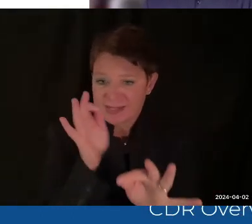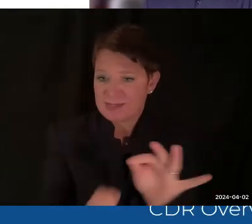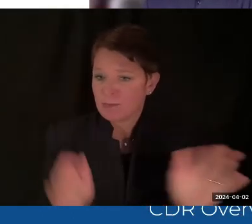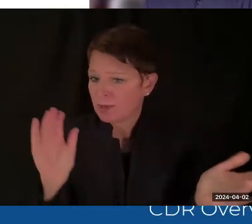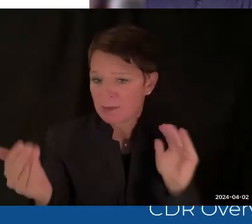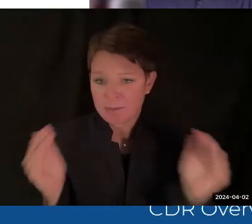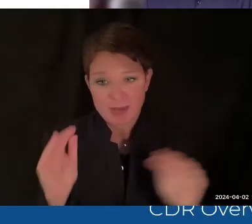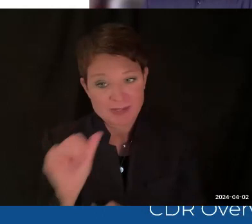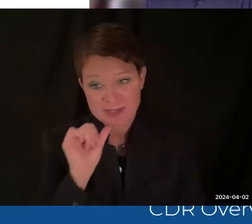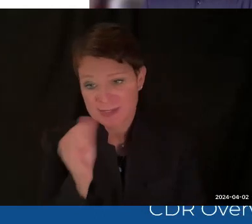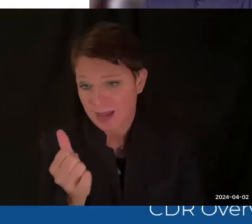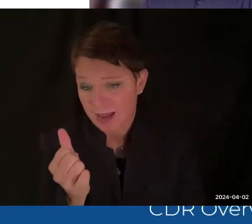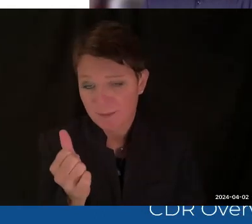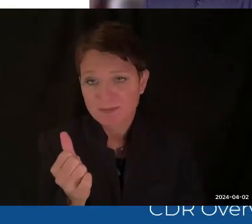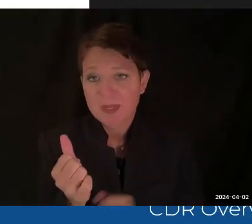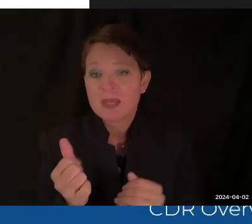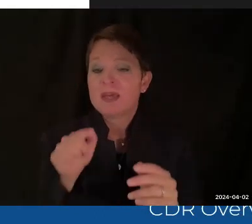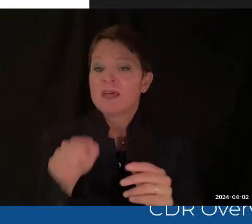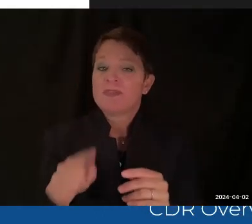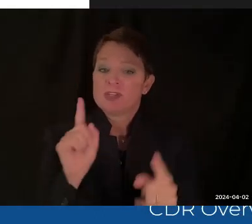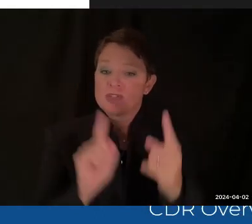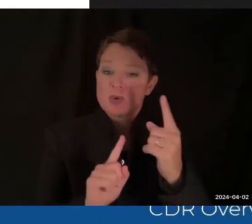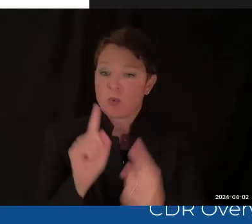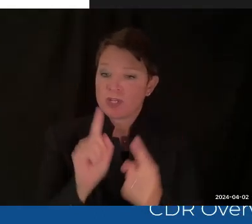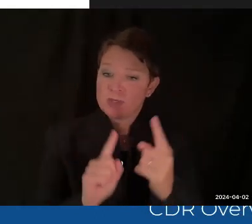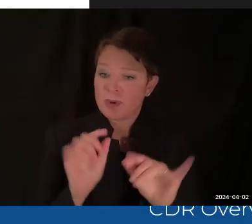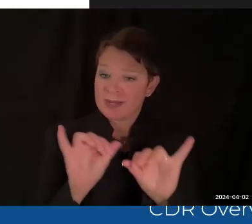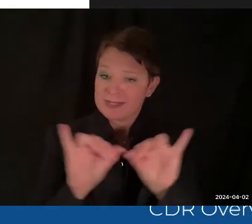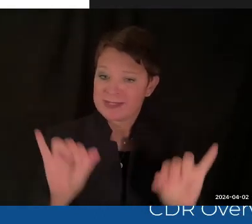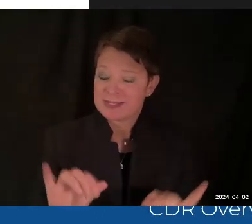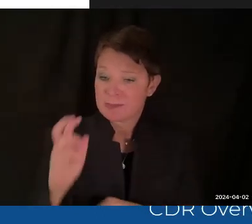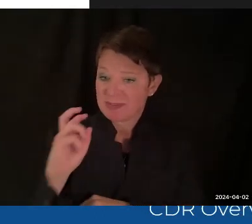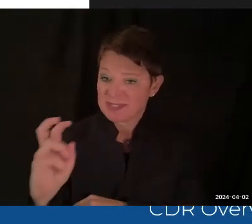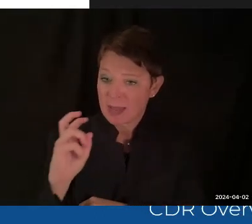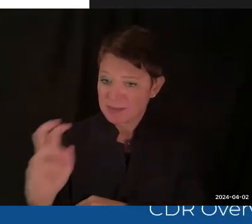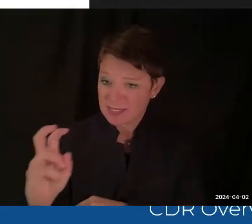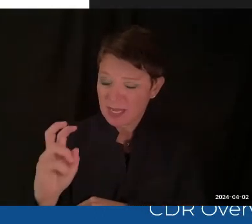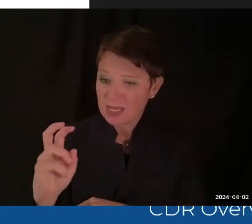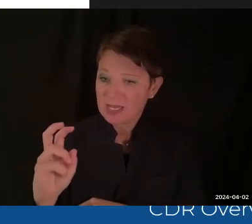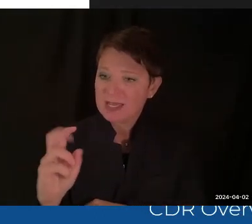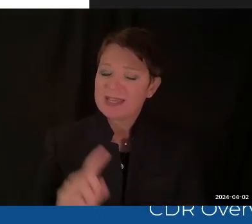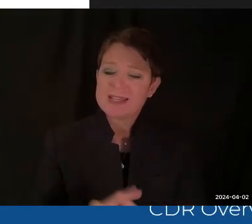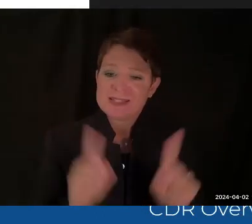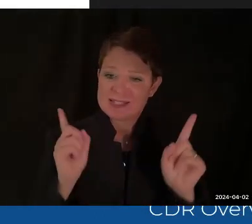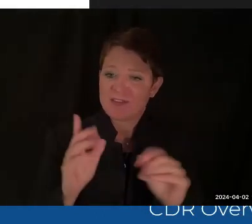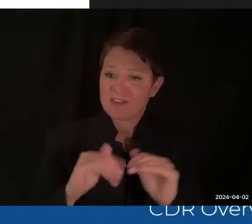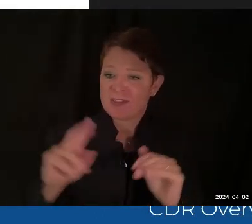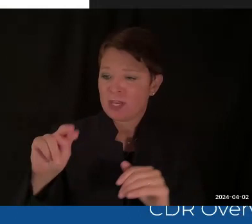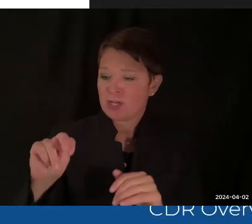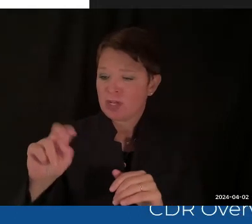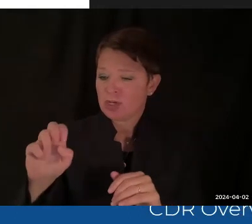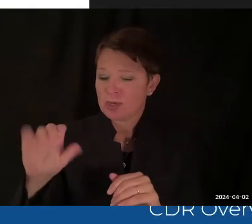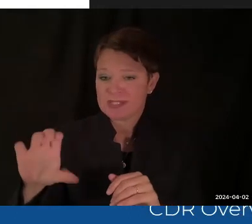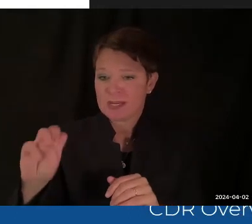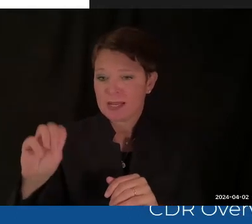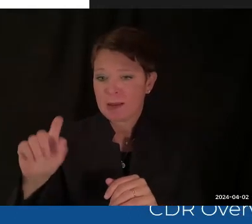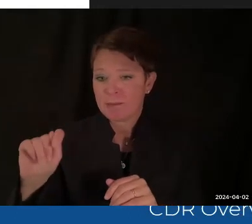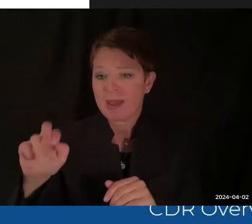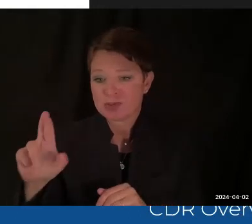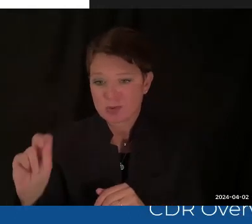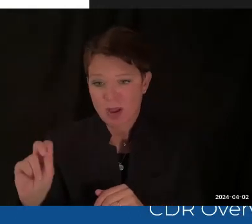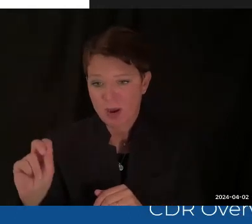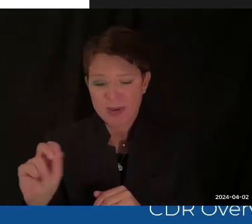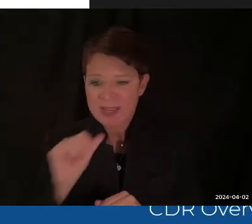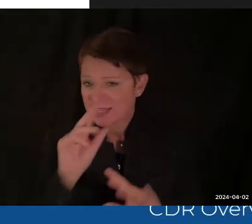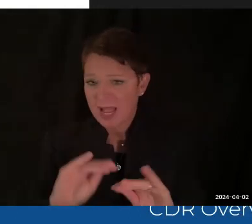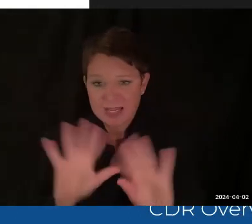comparison. The underlying system of SEPTA is quite different than that of New York City's metro, and it's not